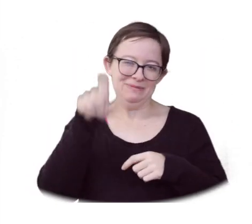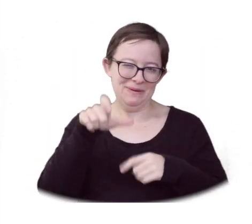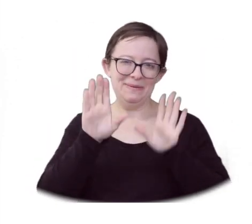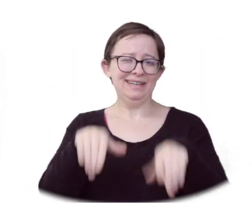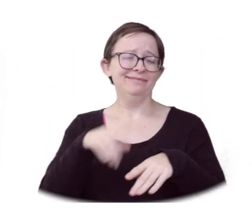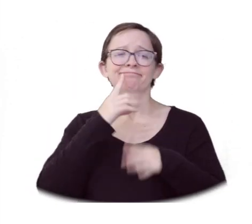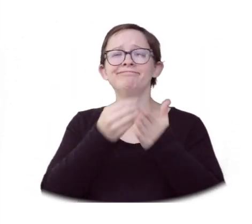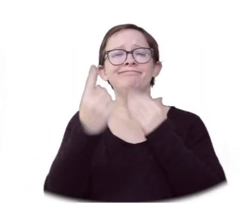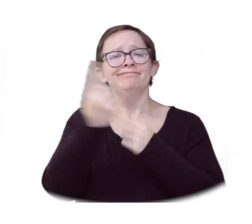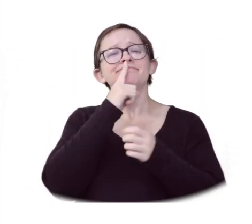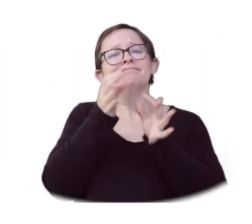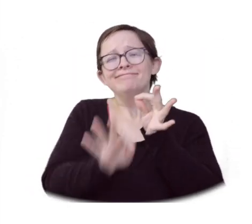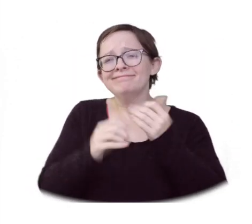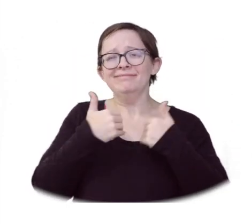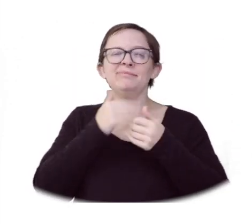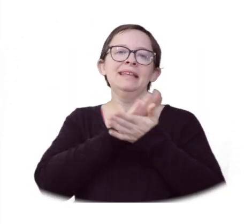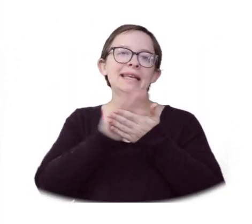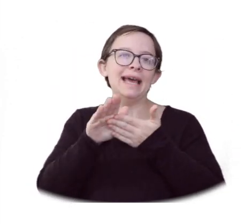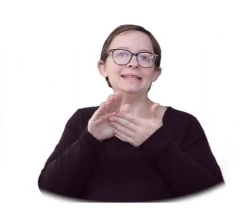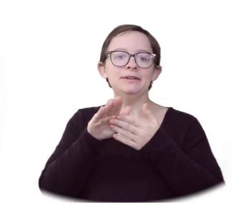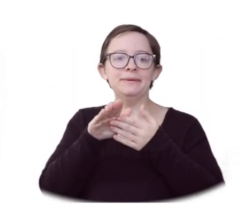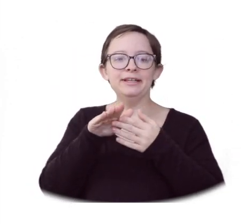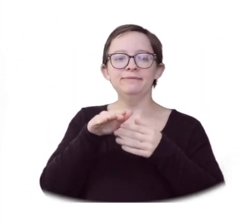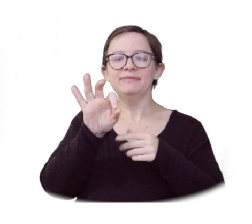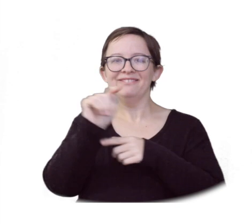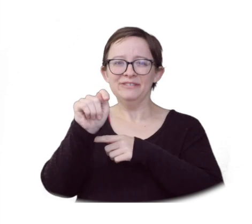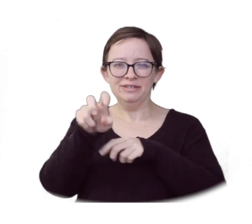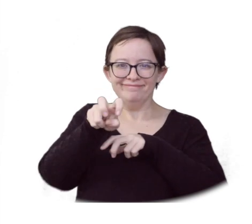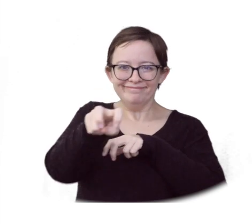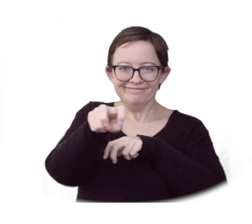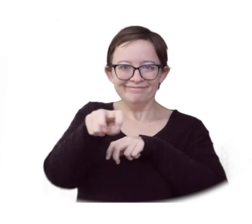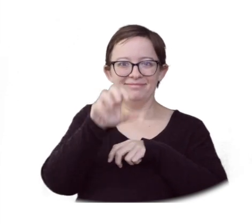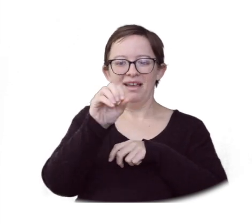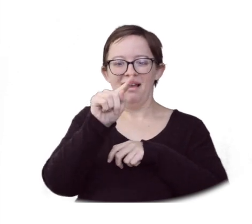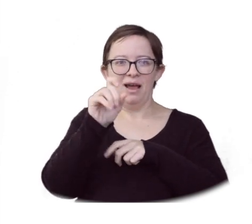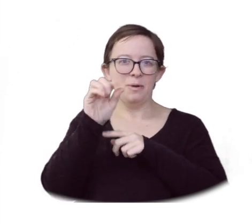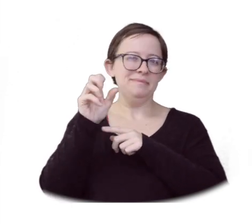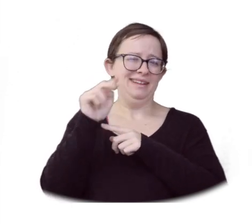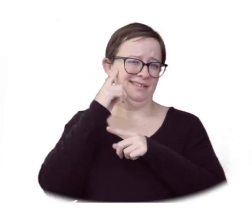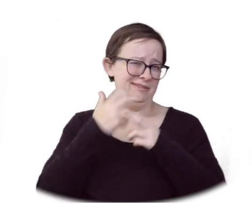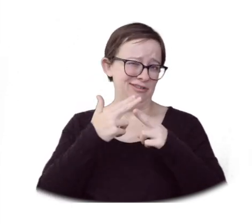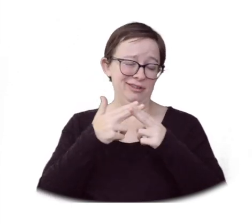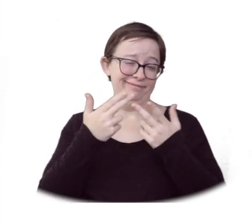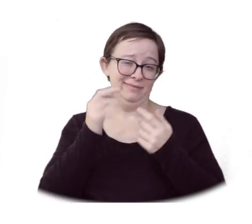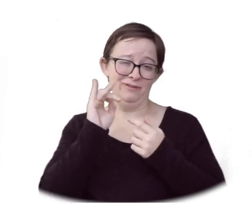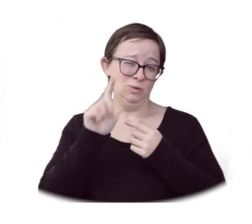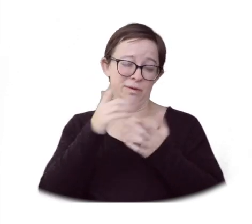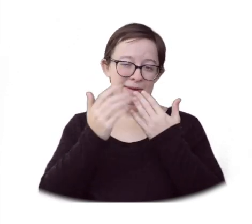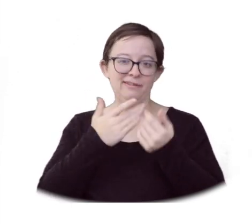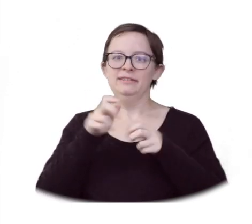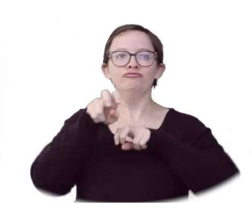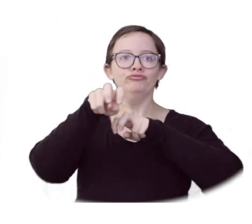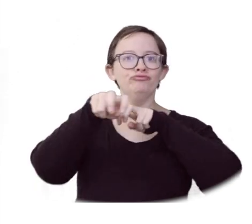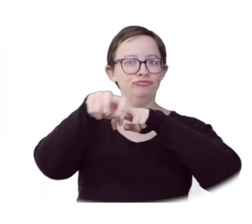You don't need all of that. Just get something really simple that has like a nice little ottoman here. I guess that's what it's called, or footstool, and just